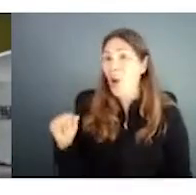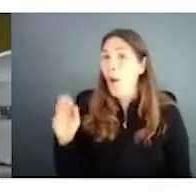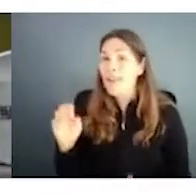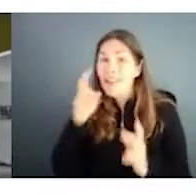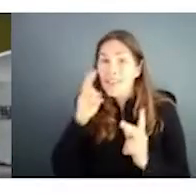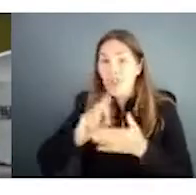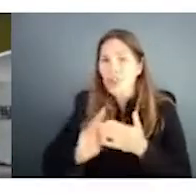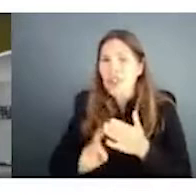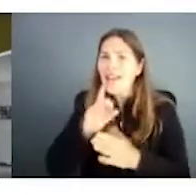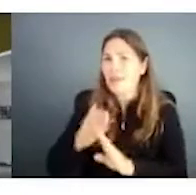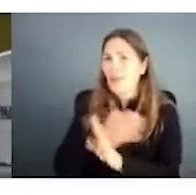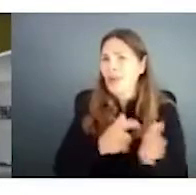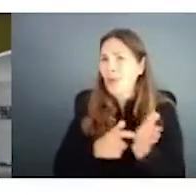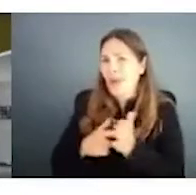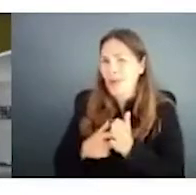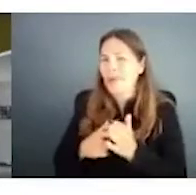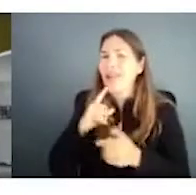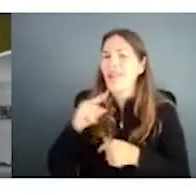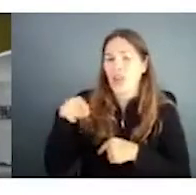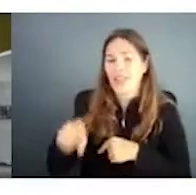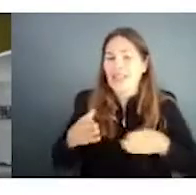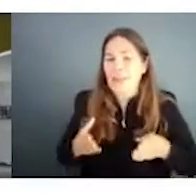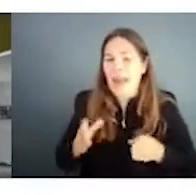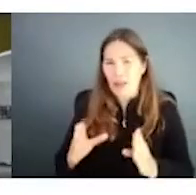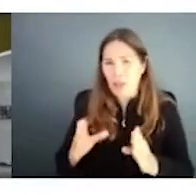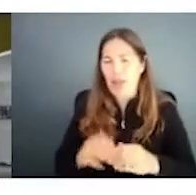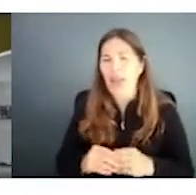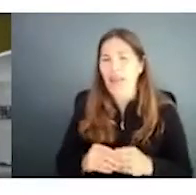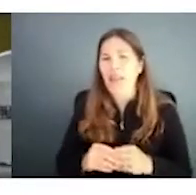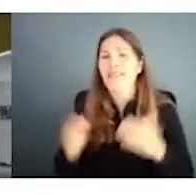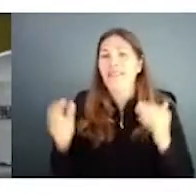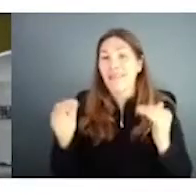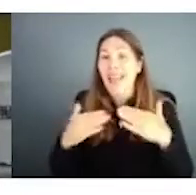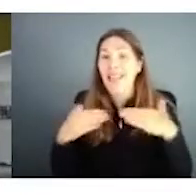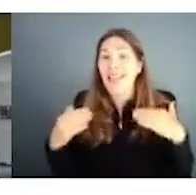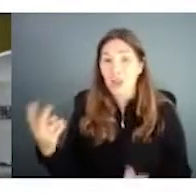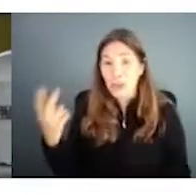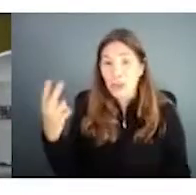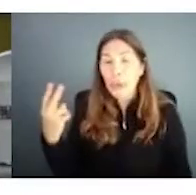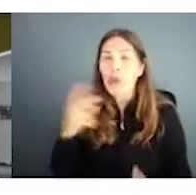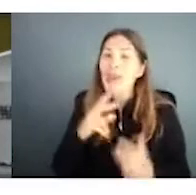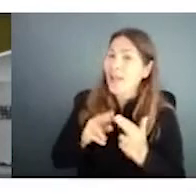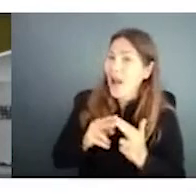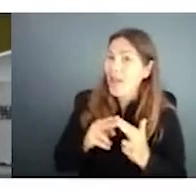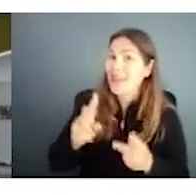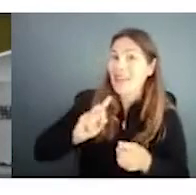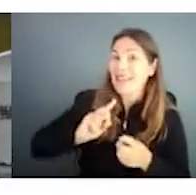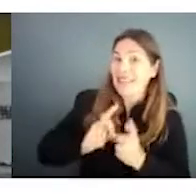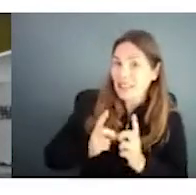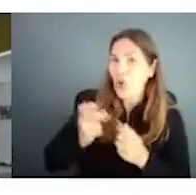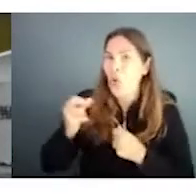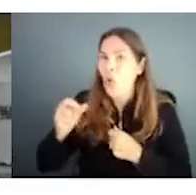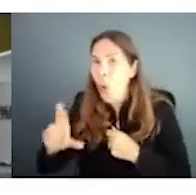as a prerequisite in this pathway. And then at the level 2 is either Adobe Digital or